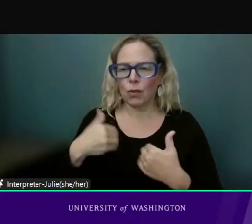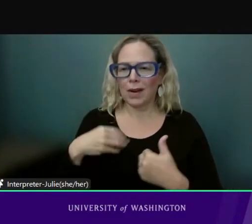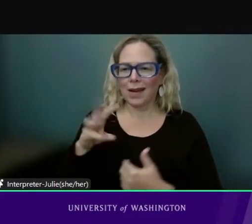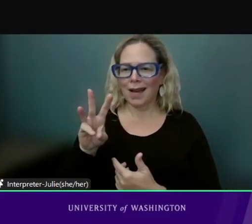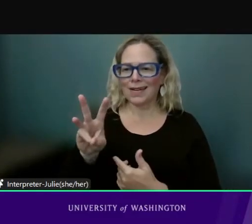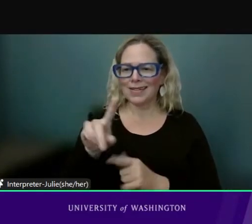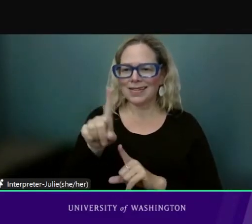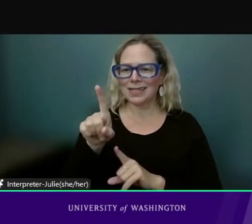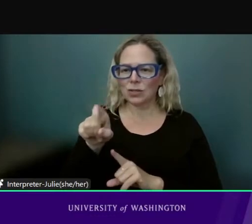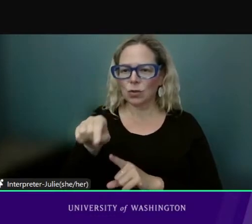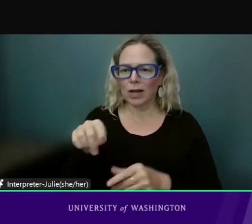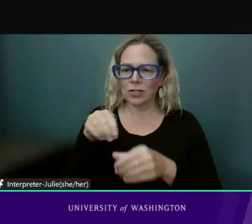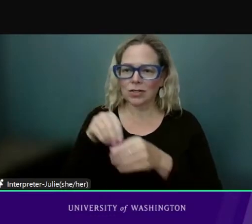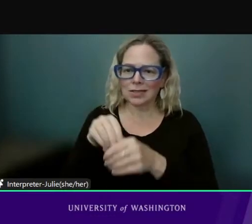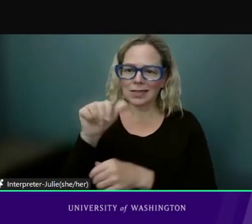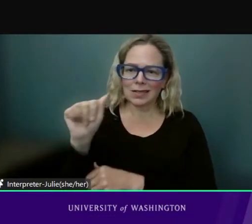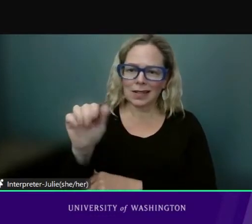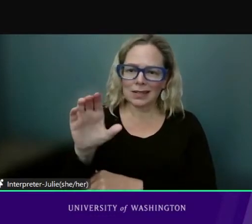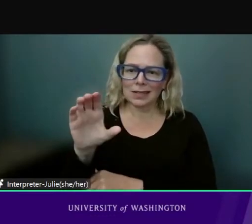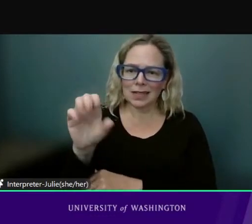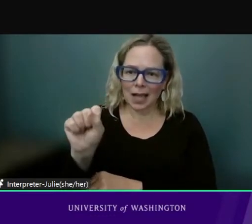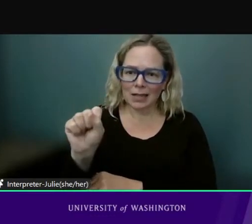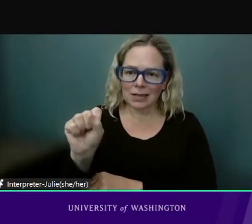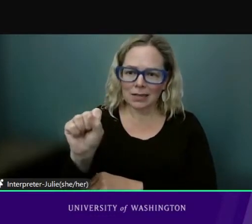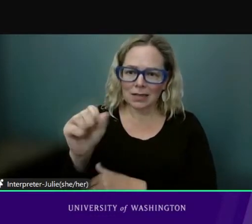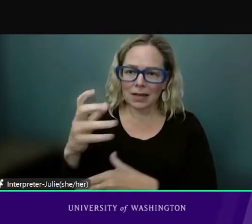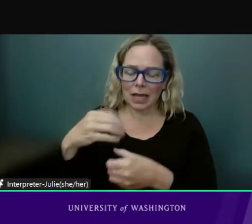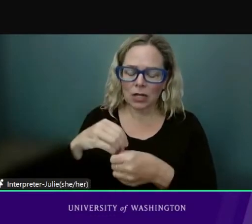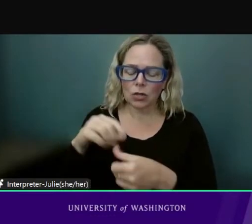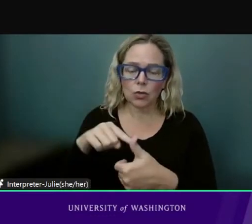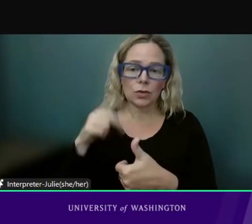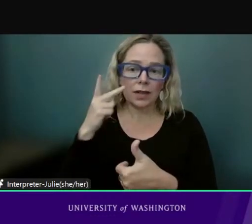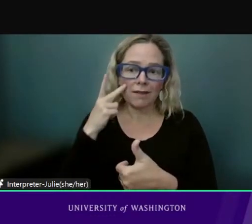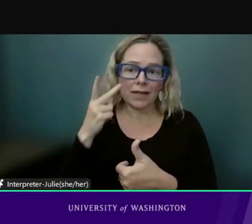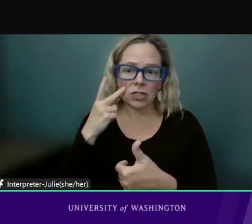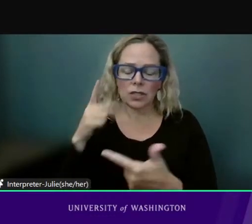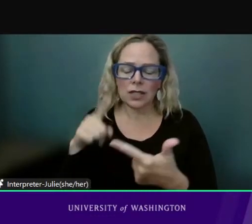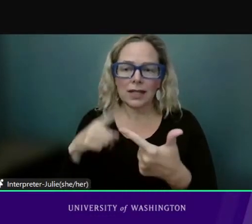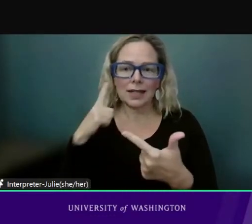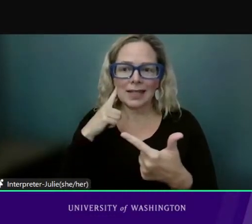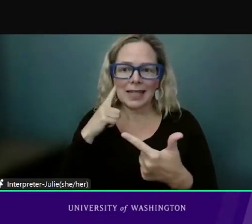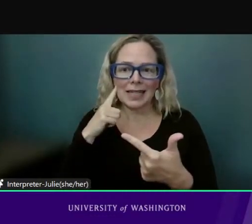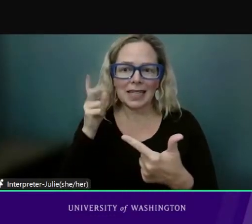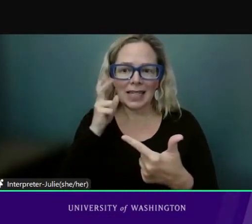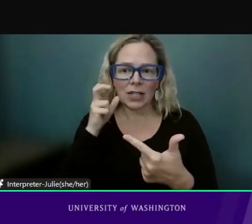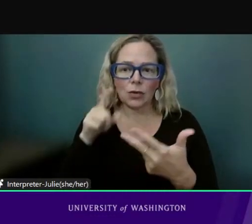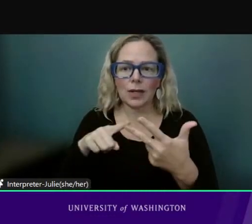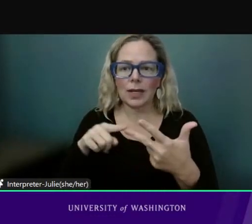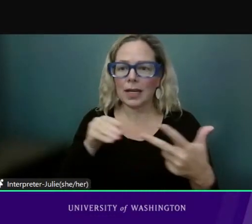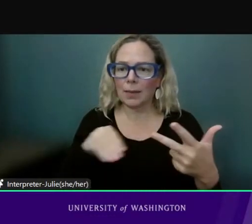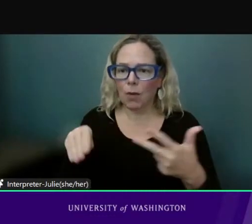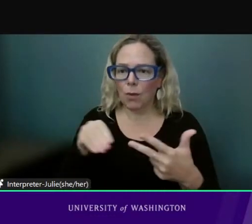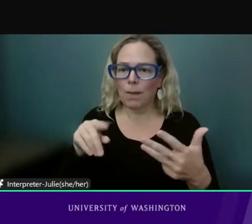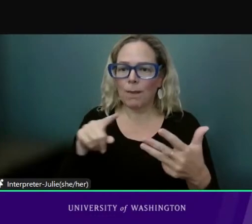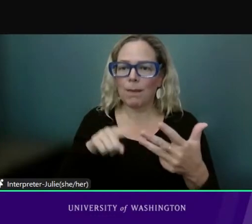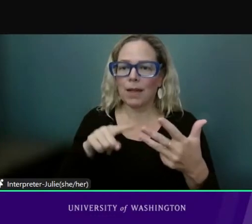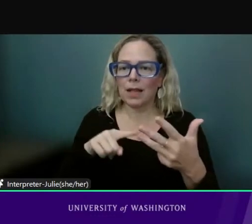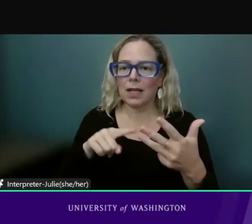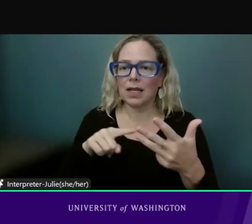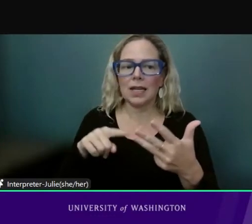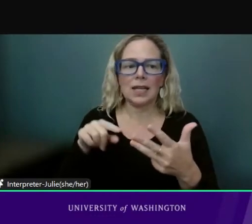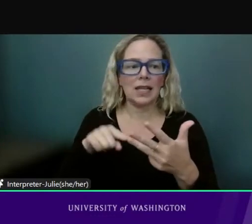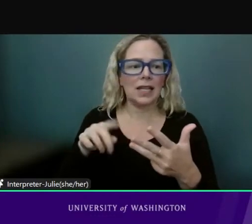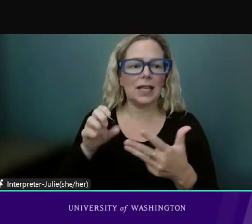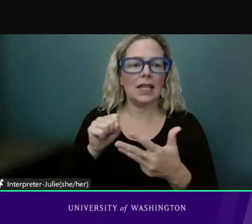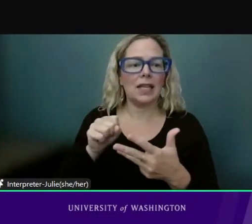the ACS that includes vision, hearing, mobility, cognition, self-care, and independent living.